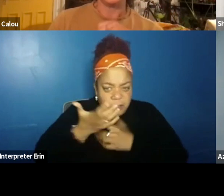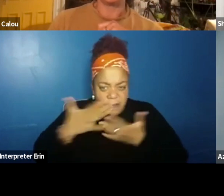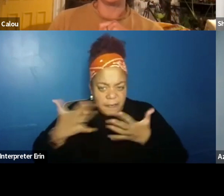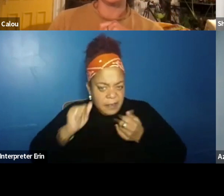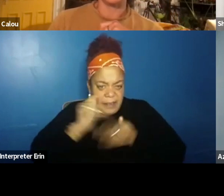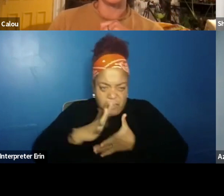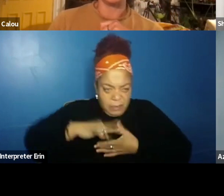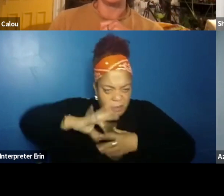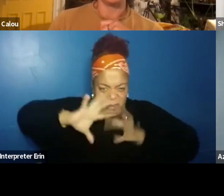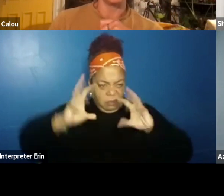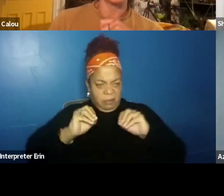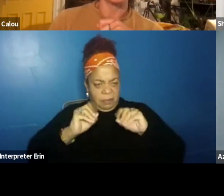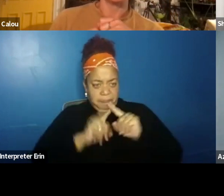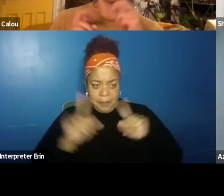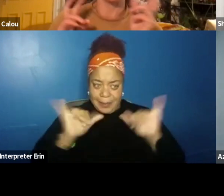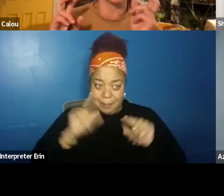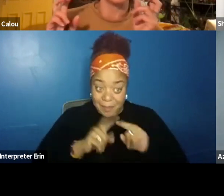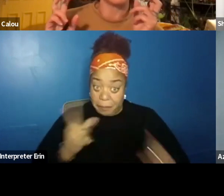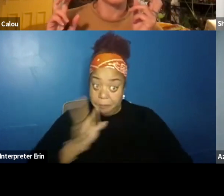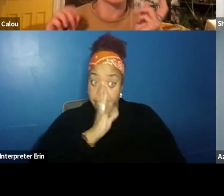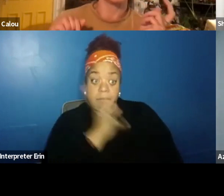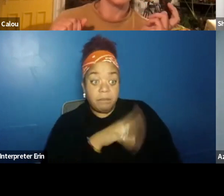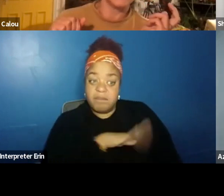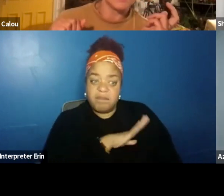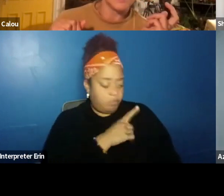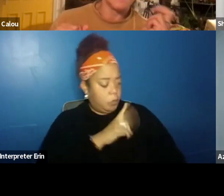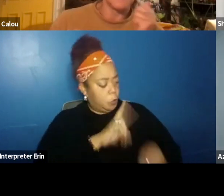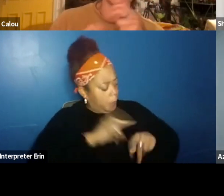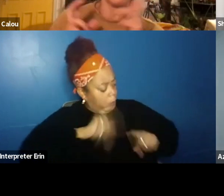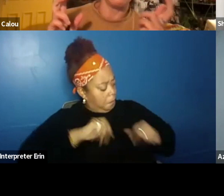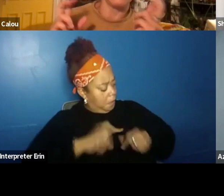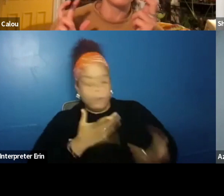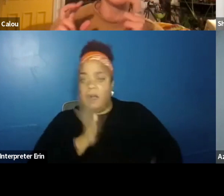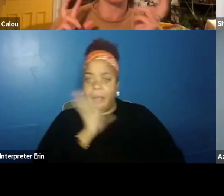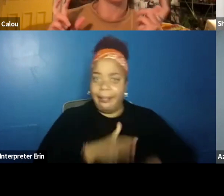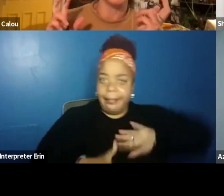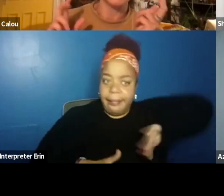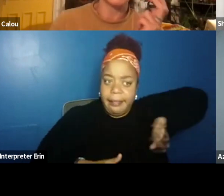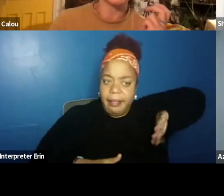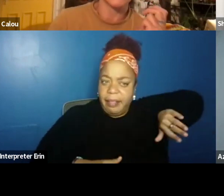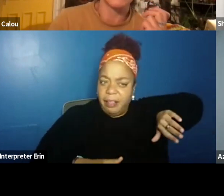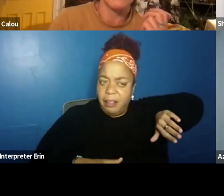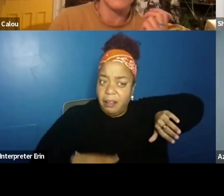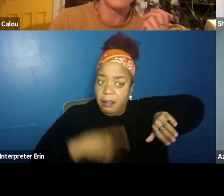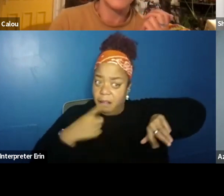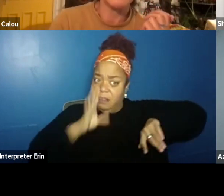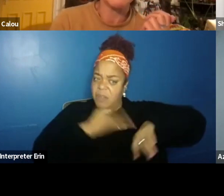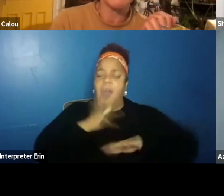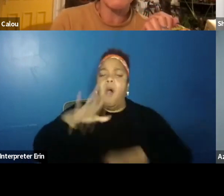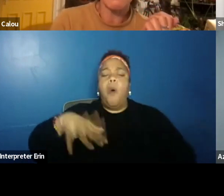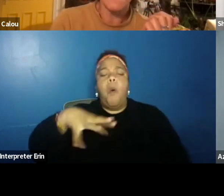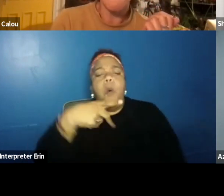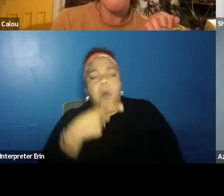us as just unwell people who are just like deserving of access to treatment, and to say that stigma is actually the problem,